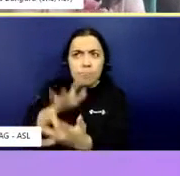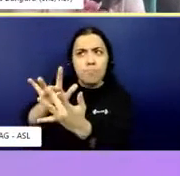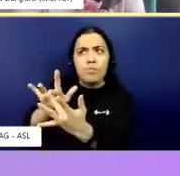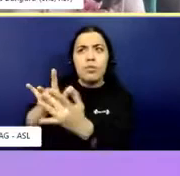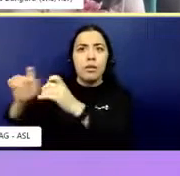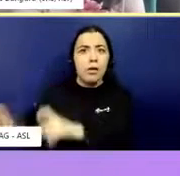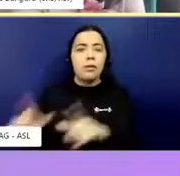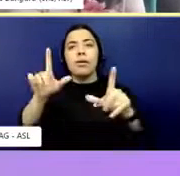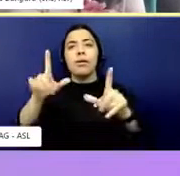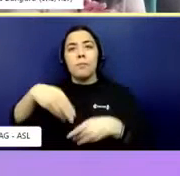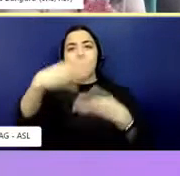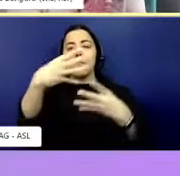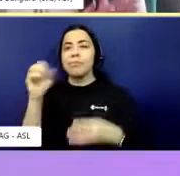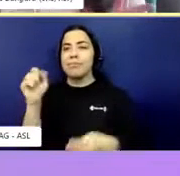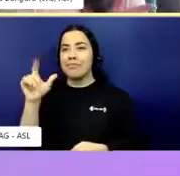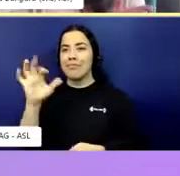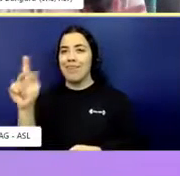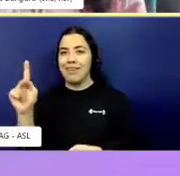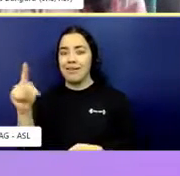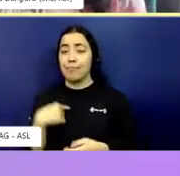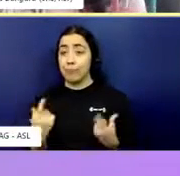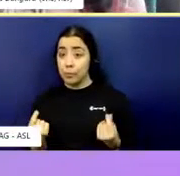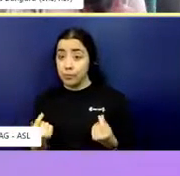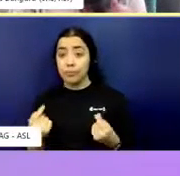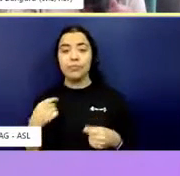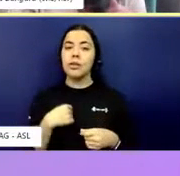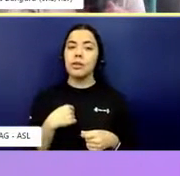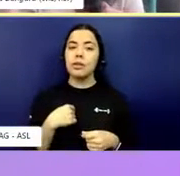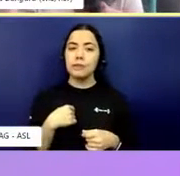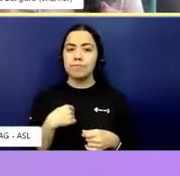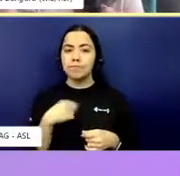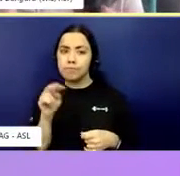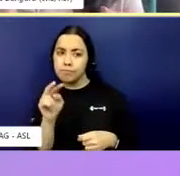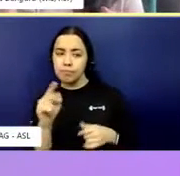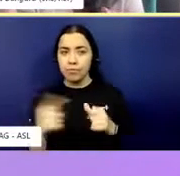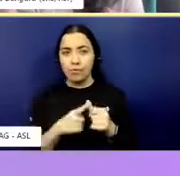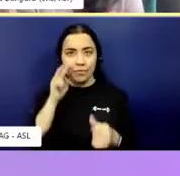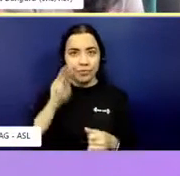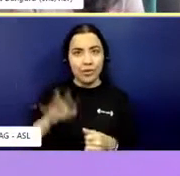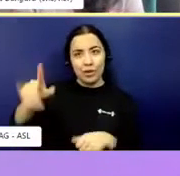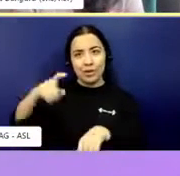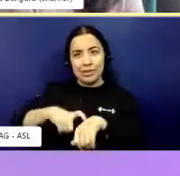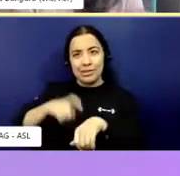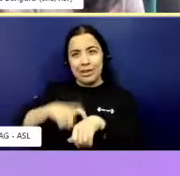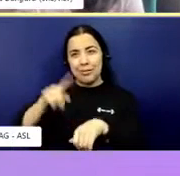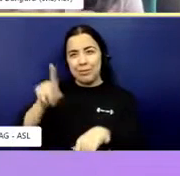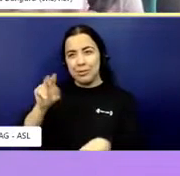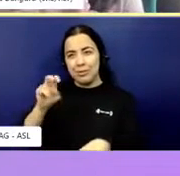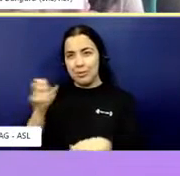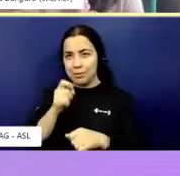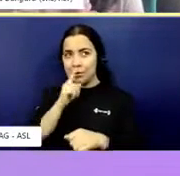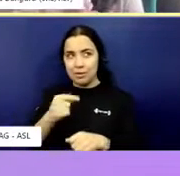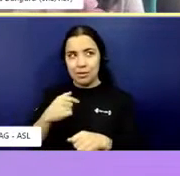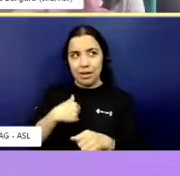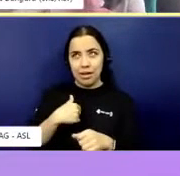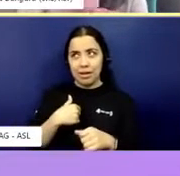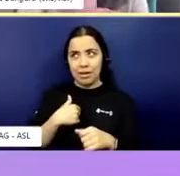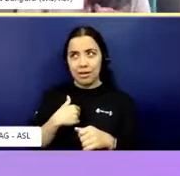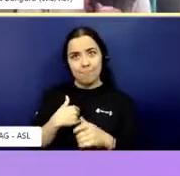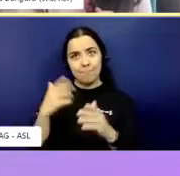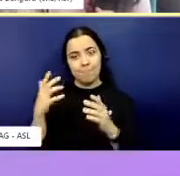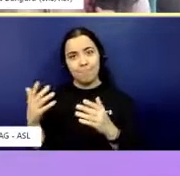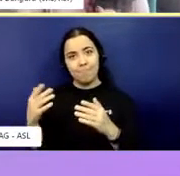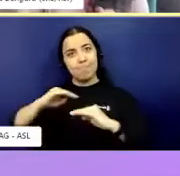them up on Slack. I take a look at, well, firstly, their time zone to make sure I'm slacking at an appropriate